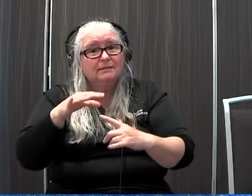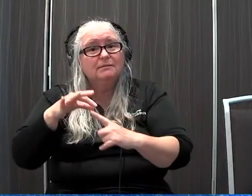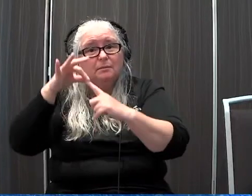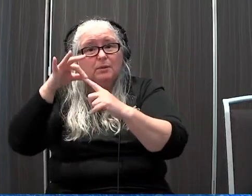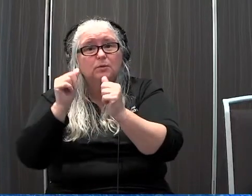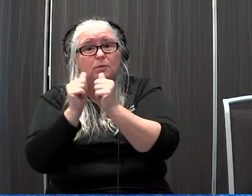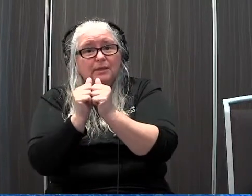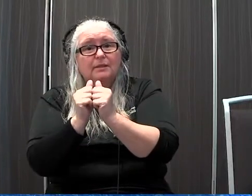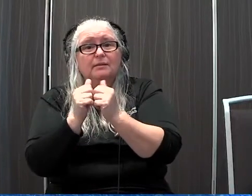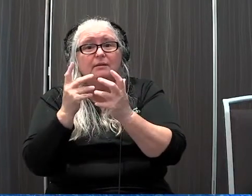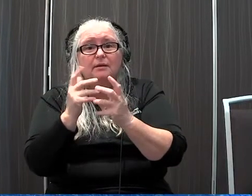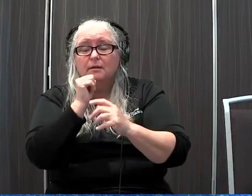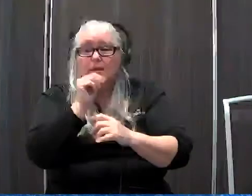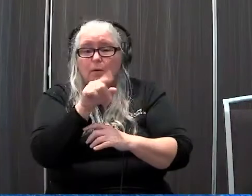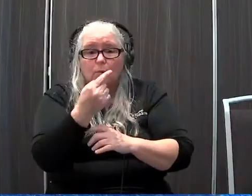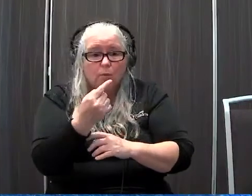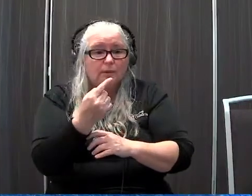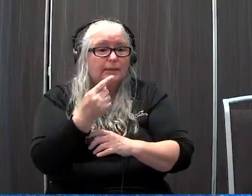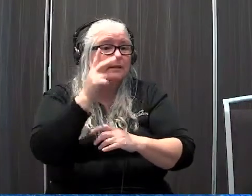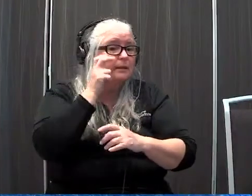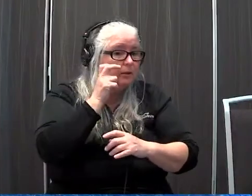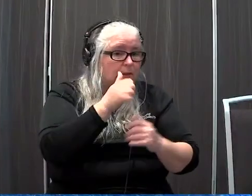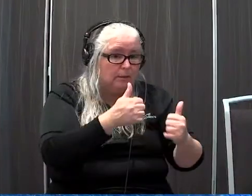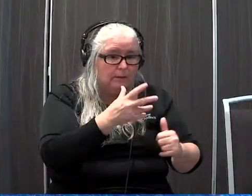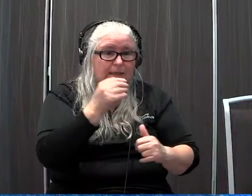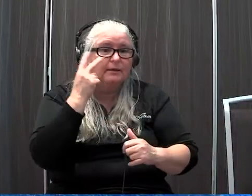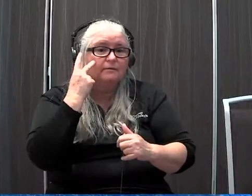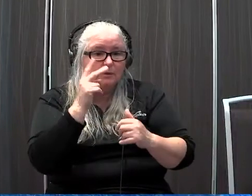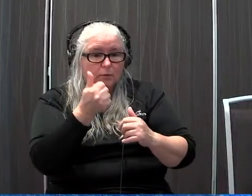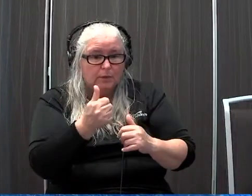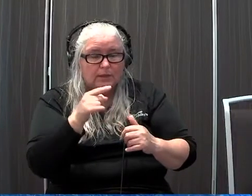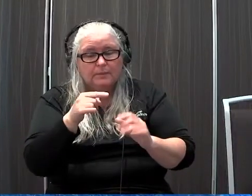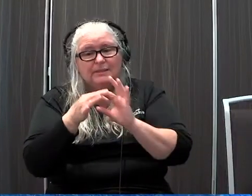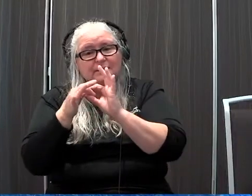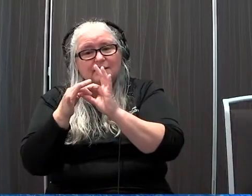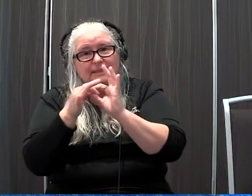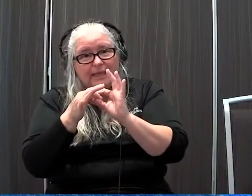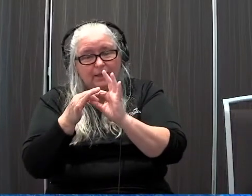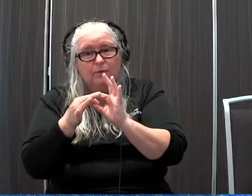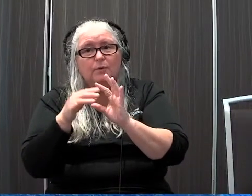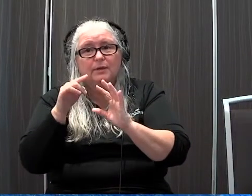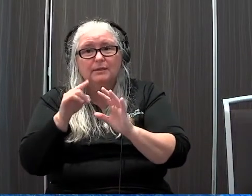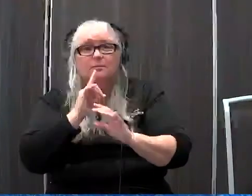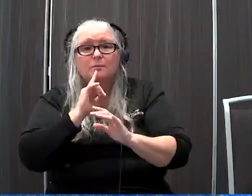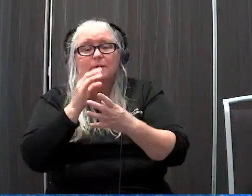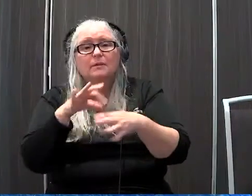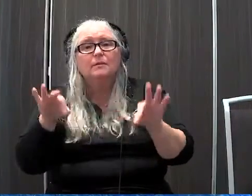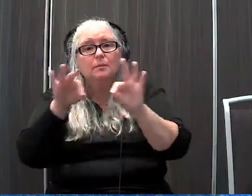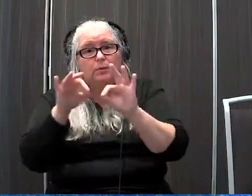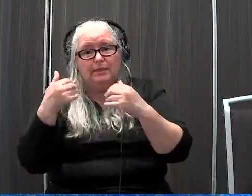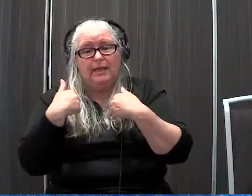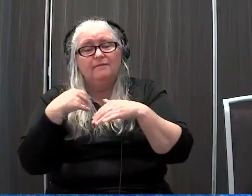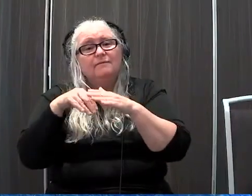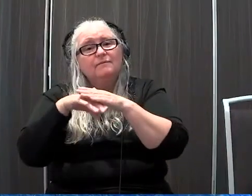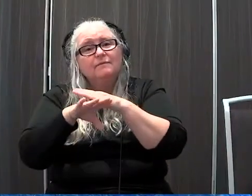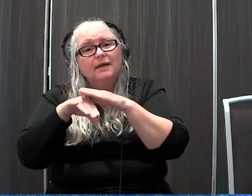just addressing hearing loss and vision loss in isolation. So for educational and support needs, it's really important to provide access